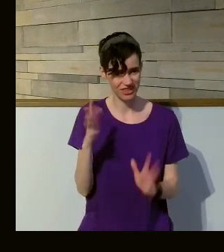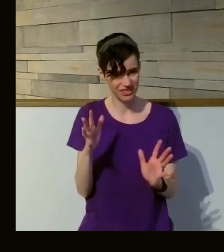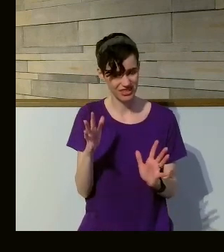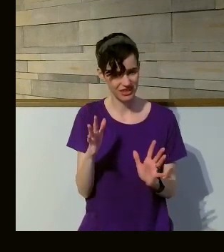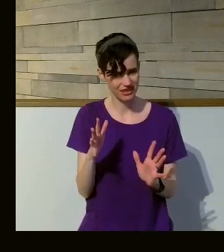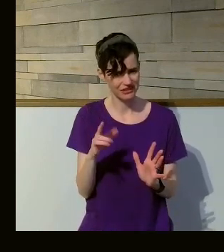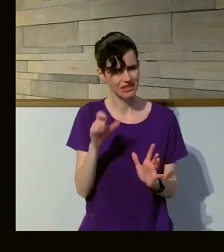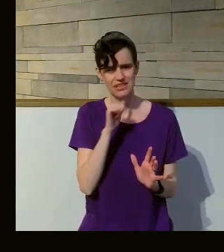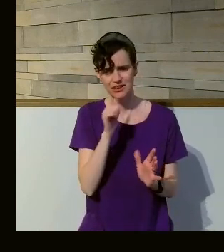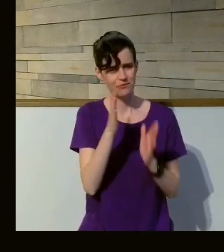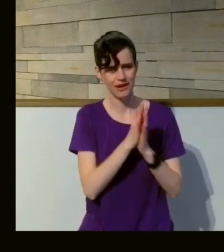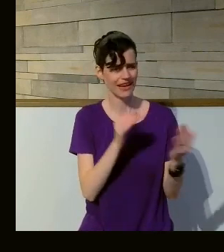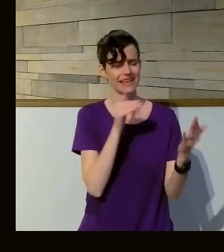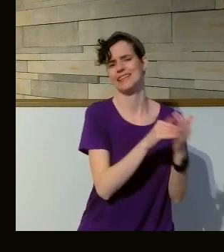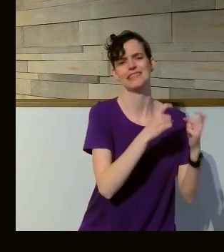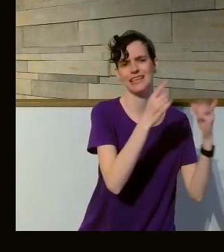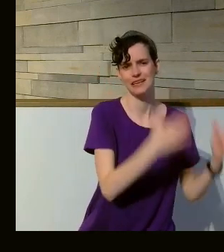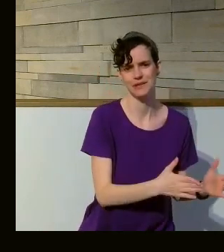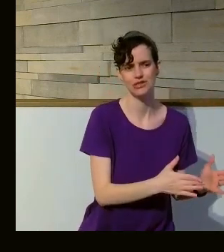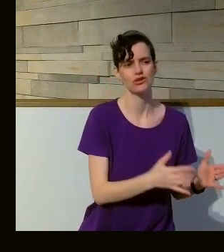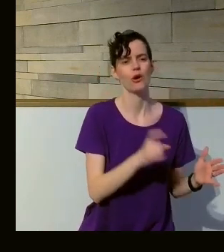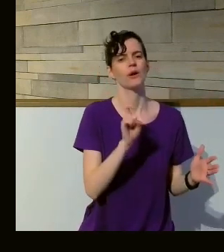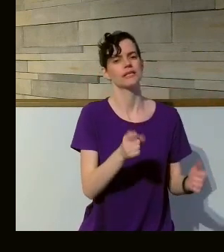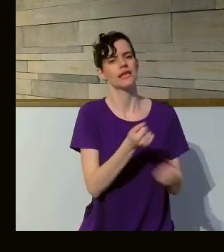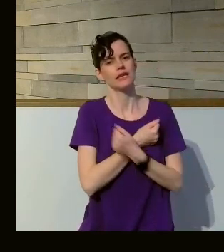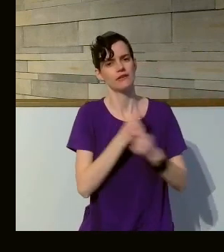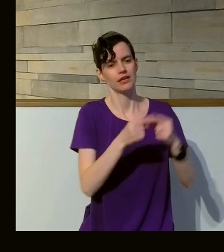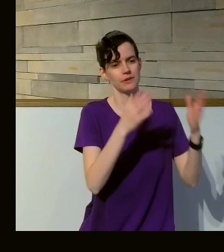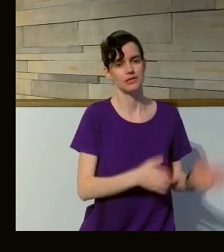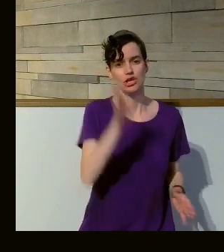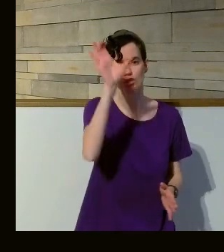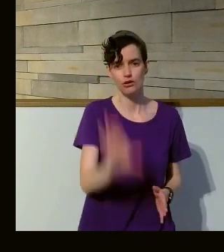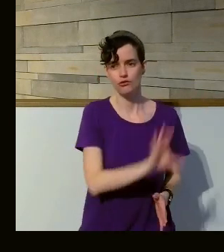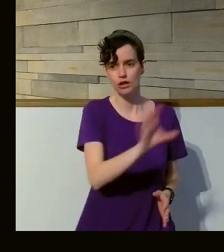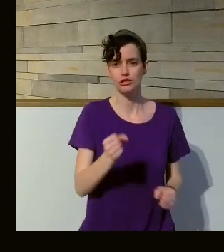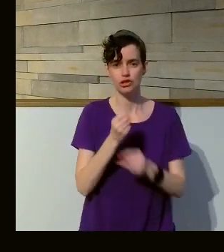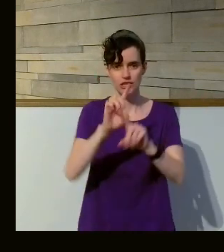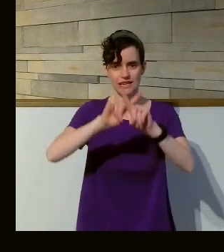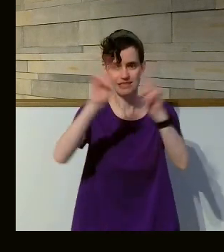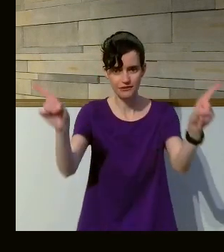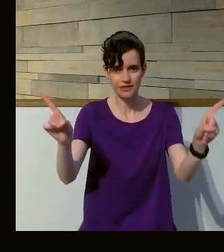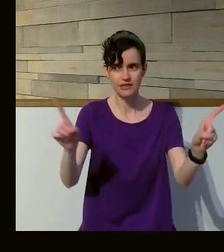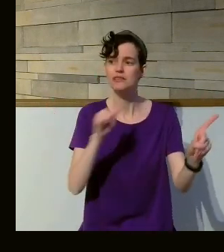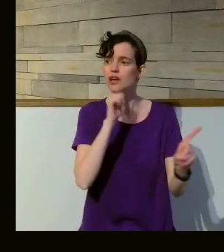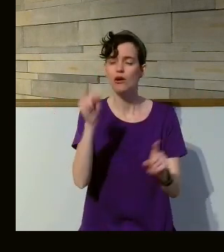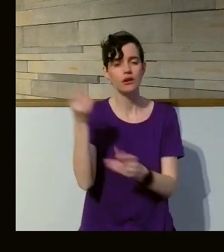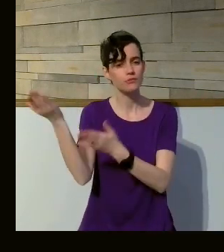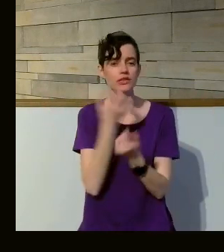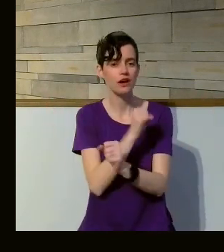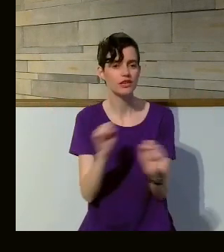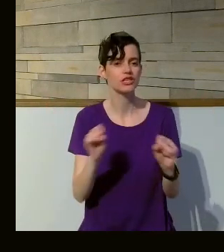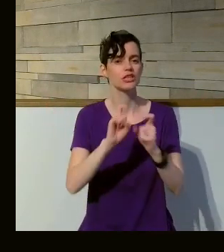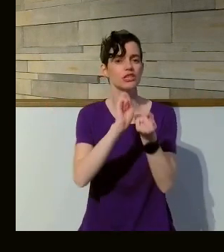pray against our enemies. We get to love our enemies. That's one of the differences of the cross. Remember, the cross didn't just bring salvation. It changed